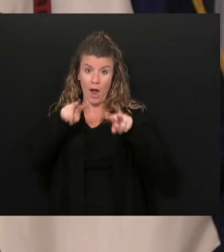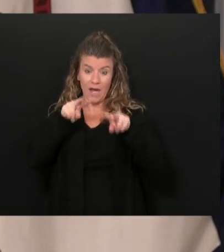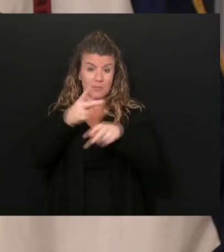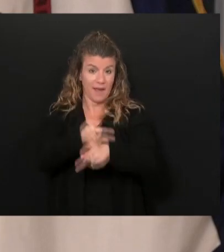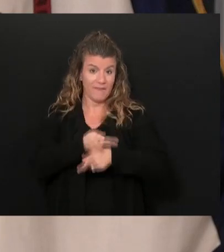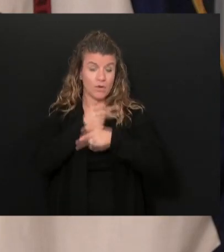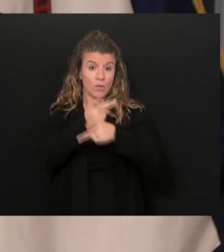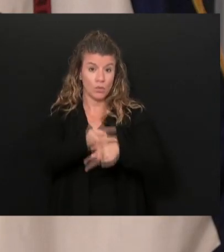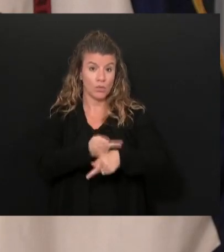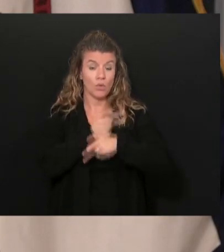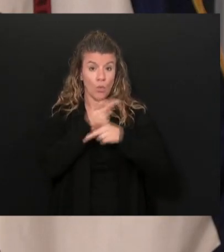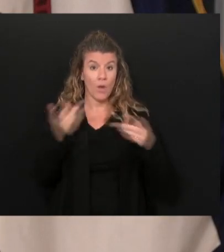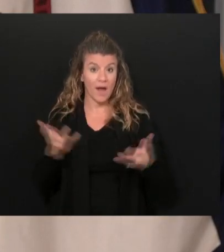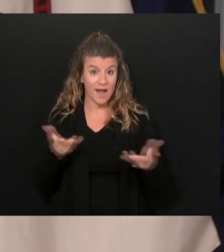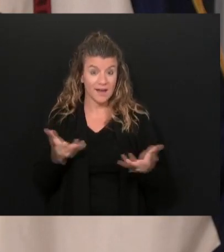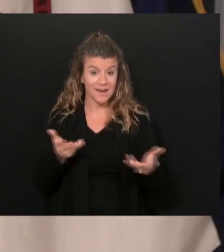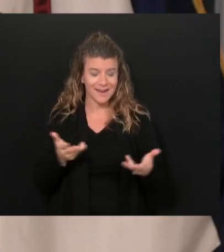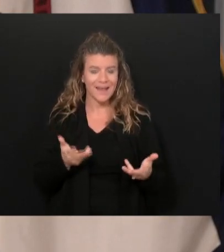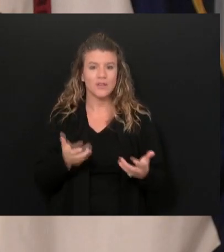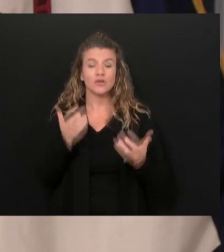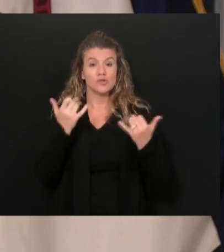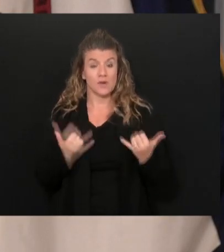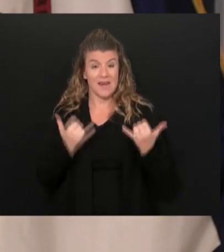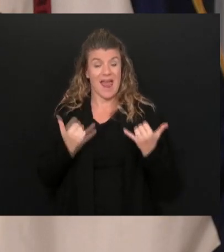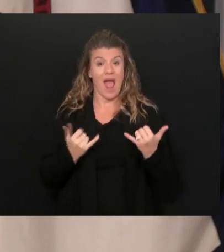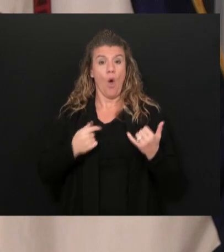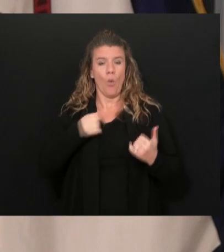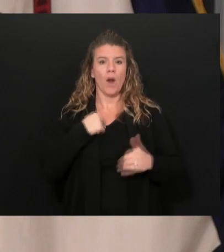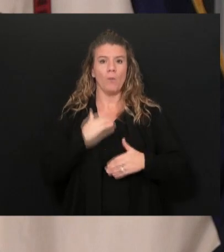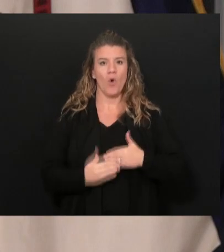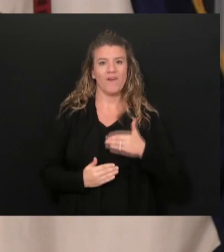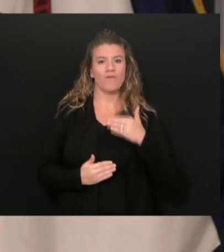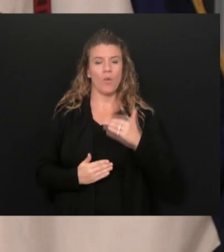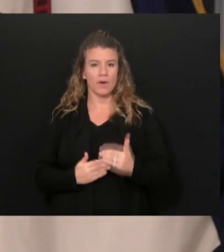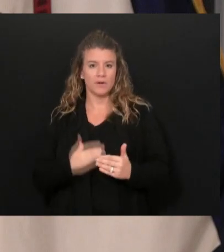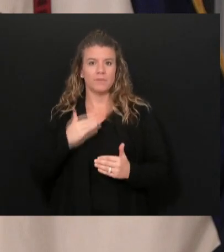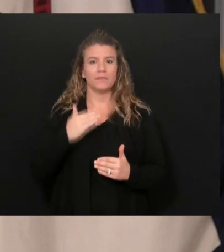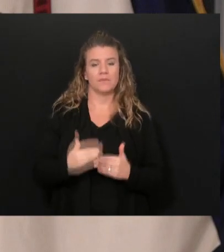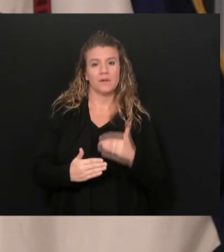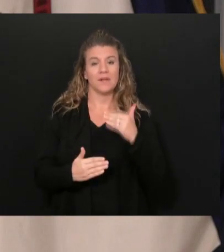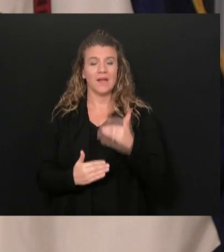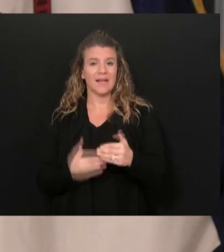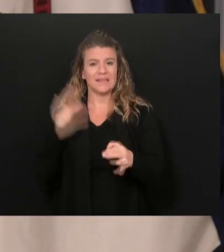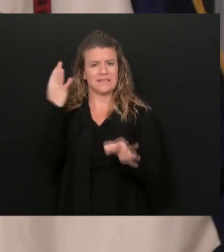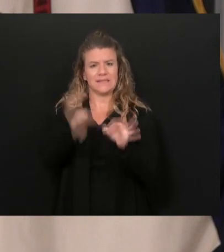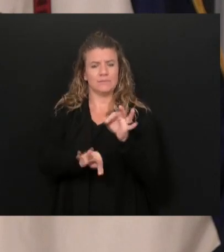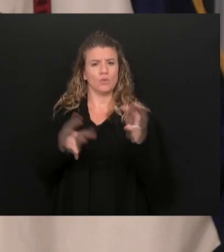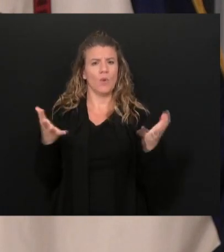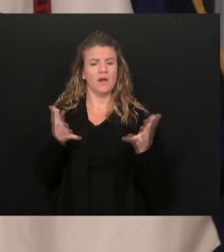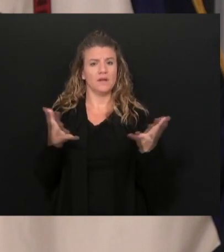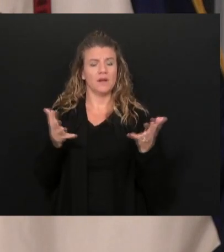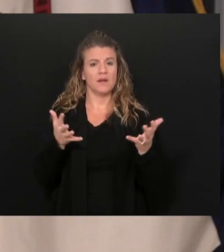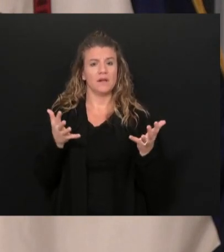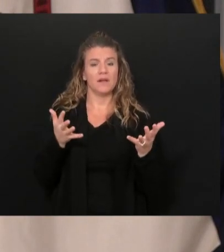as we move forward, it's just as simple as this, is if we